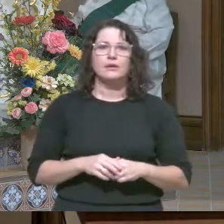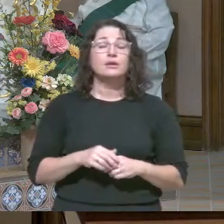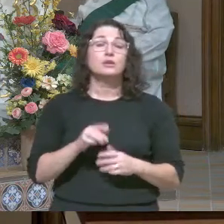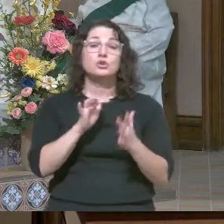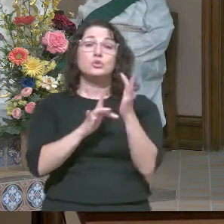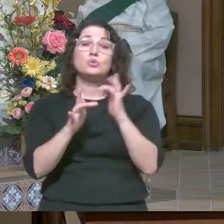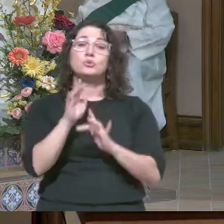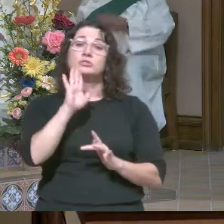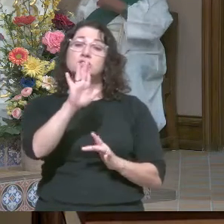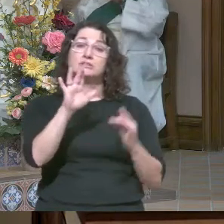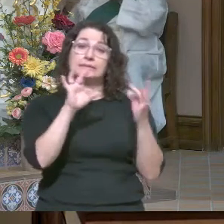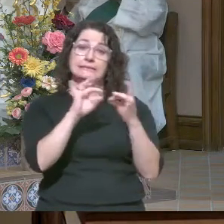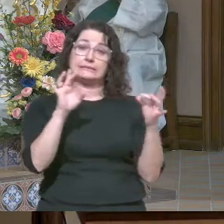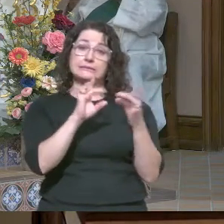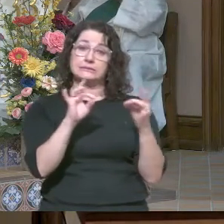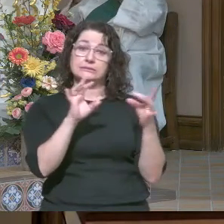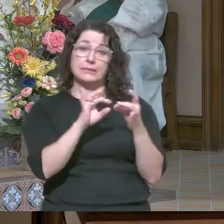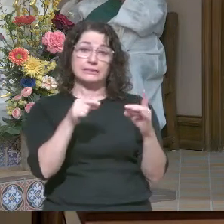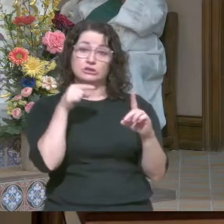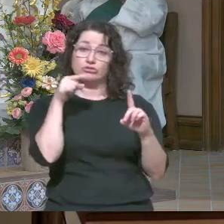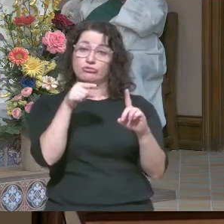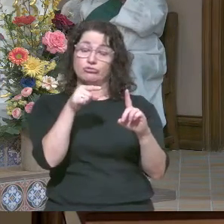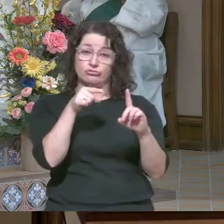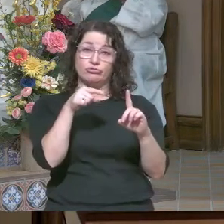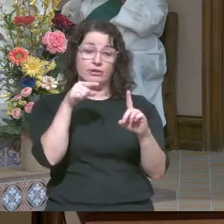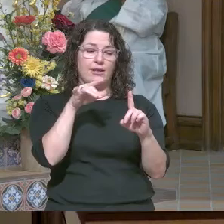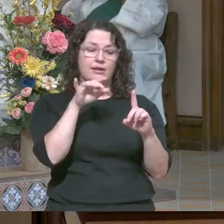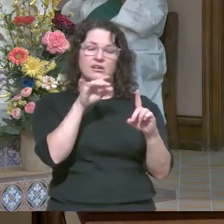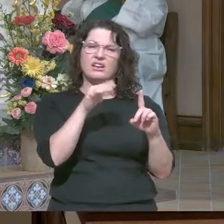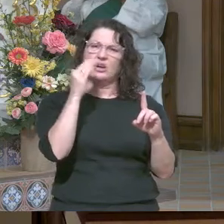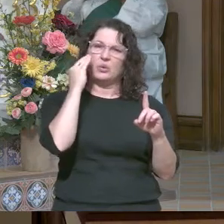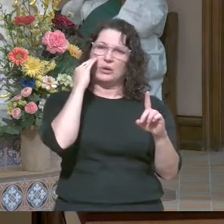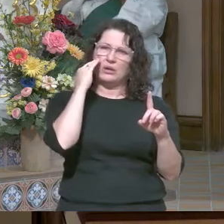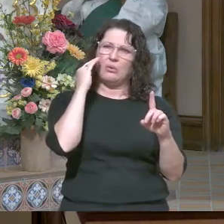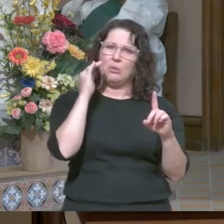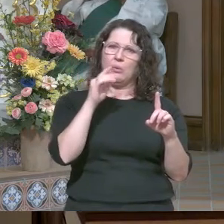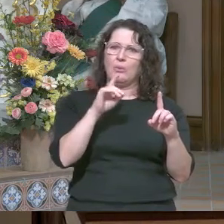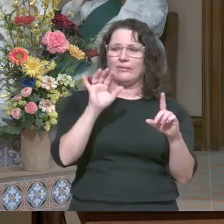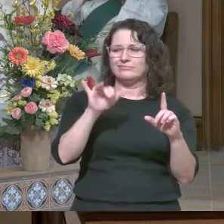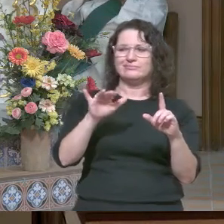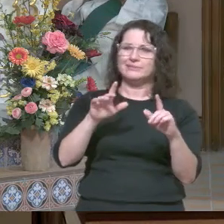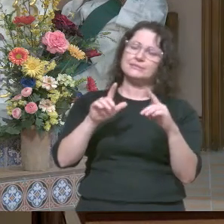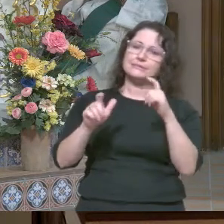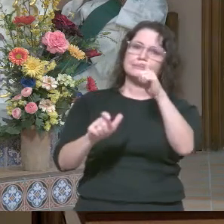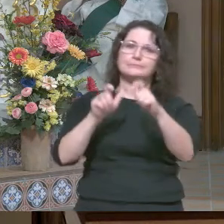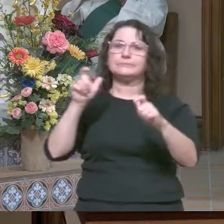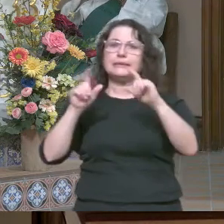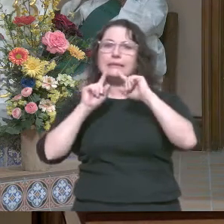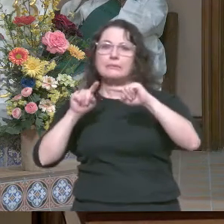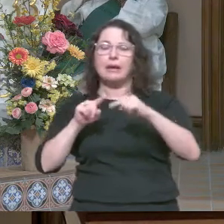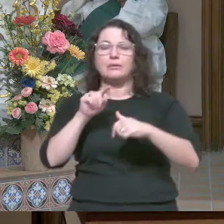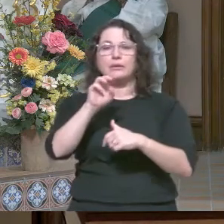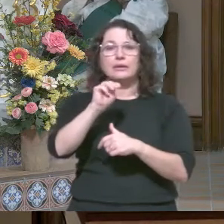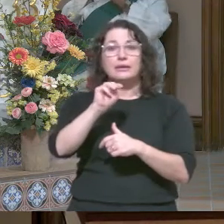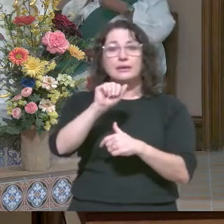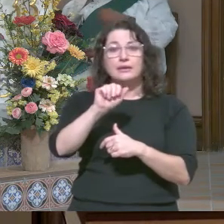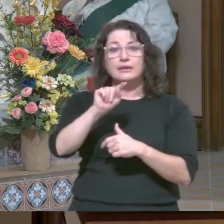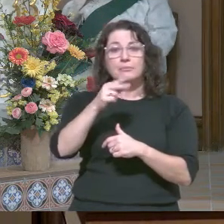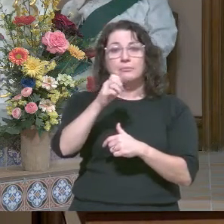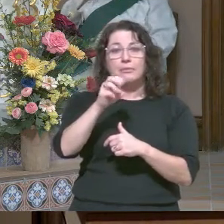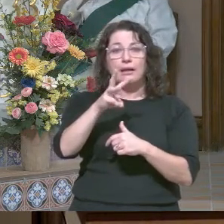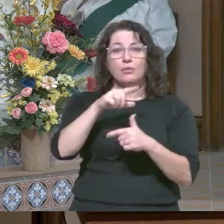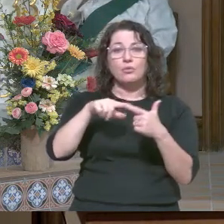message of Jesus Christ, which is represented in the Great Commandment in Matthew, Mark, and Luke, where